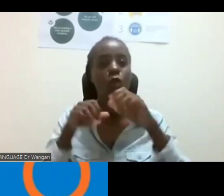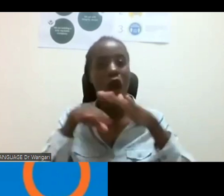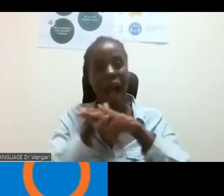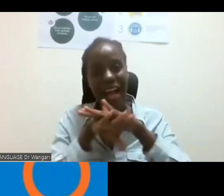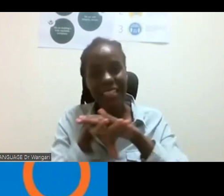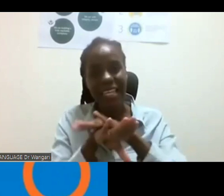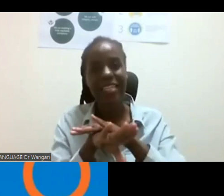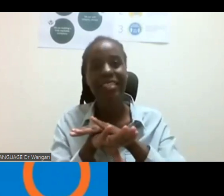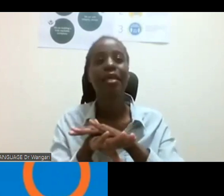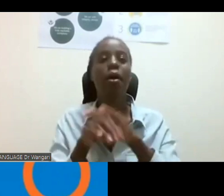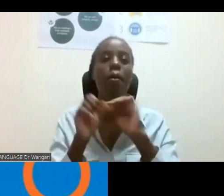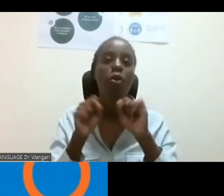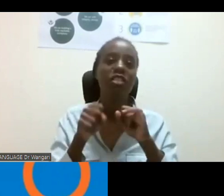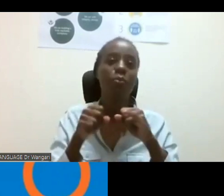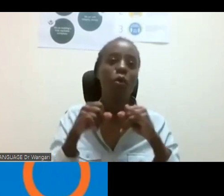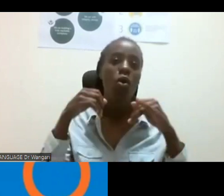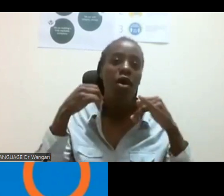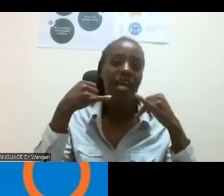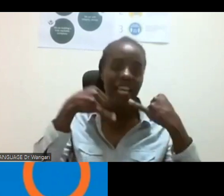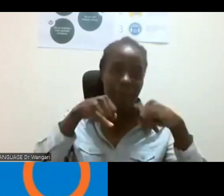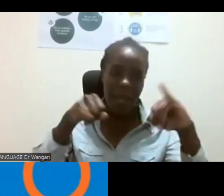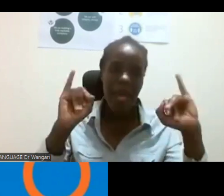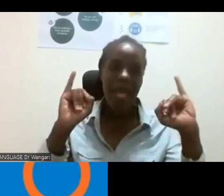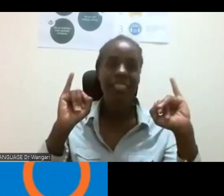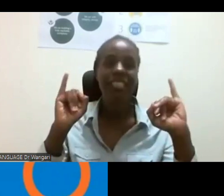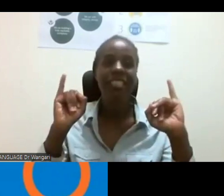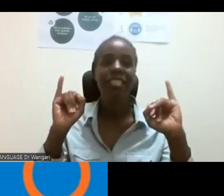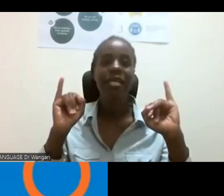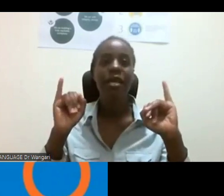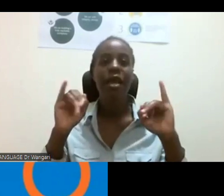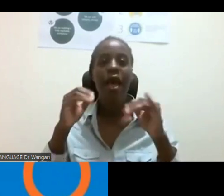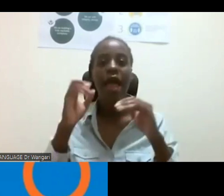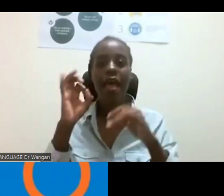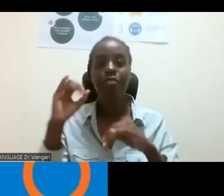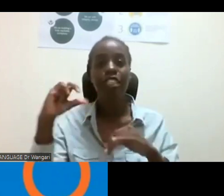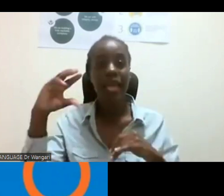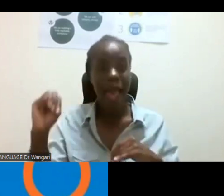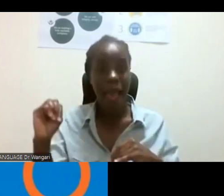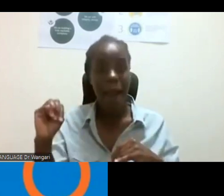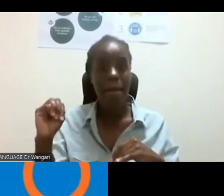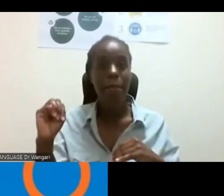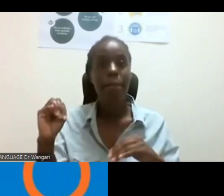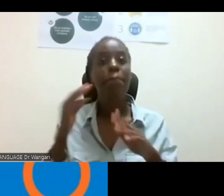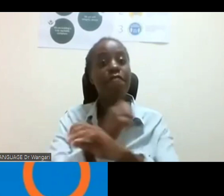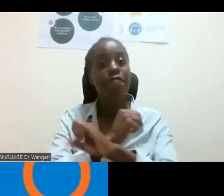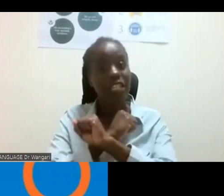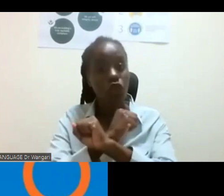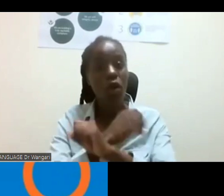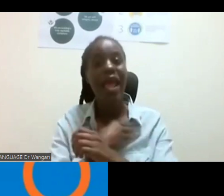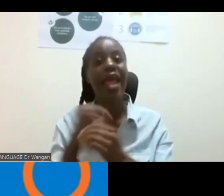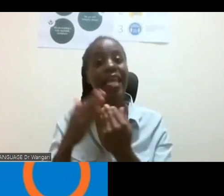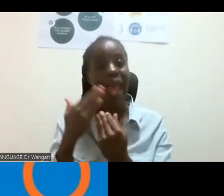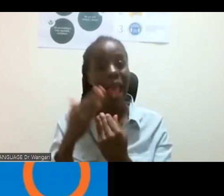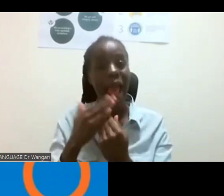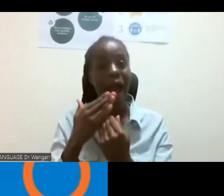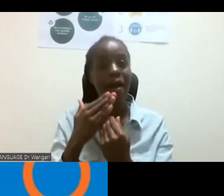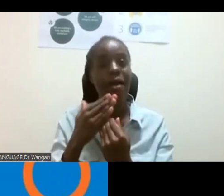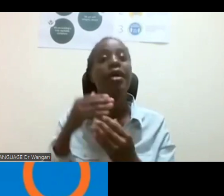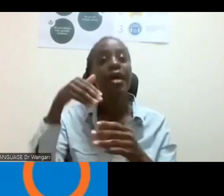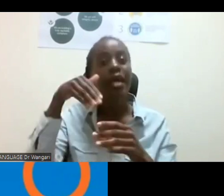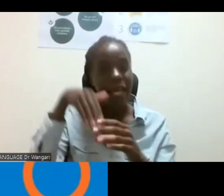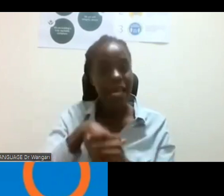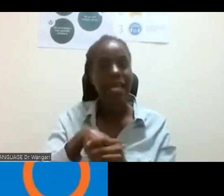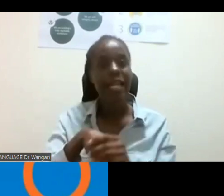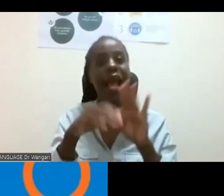to implement in terms of integrating FGM prevention and care content into the curricula, whether that's pre-service curricula, as we